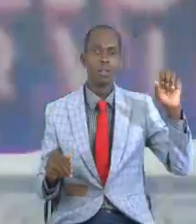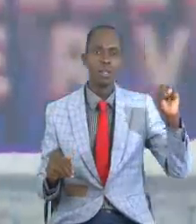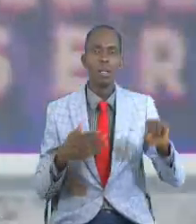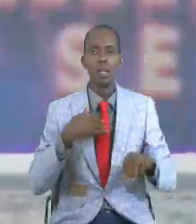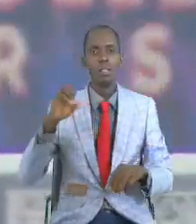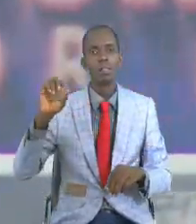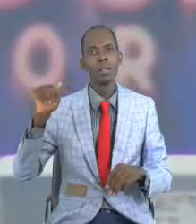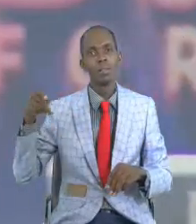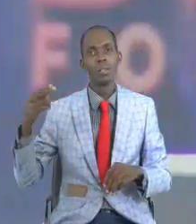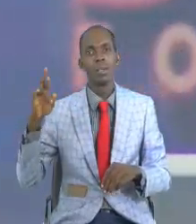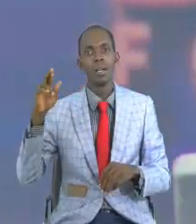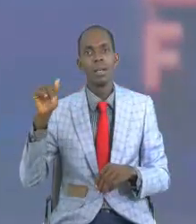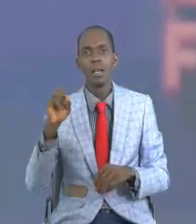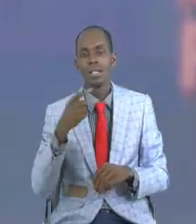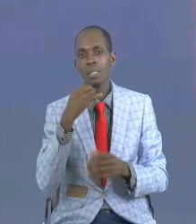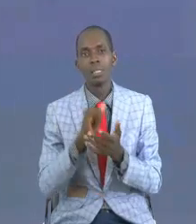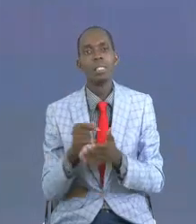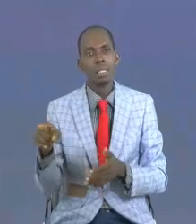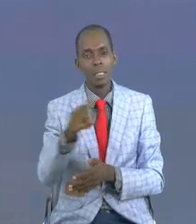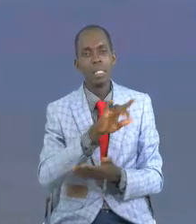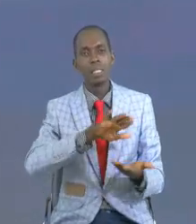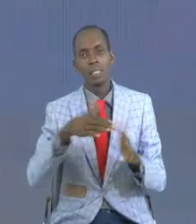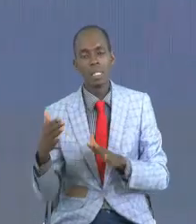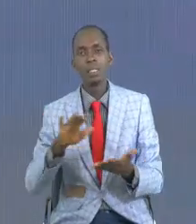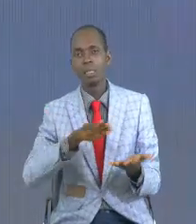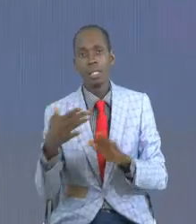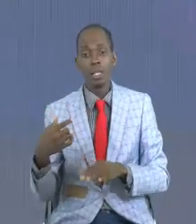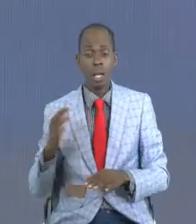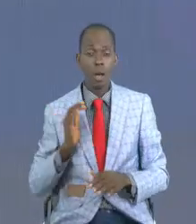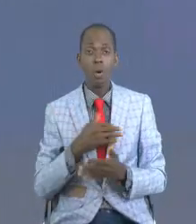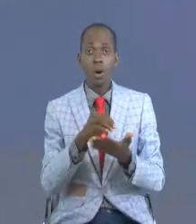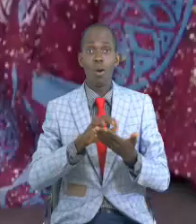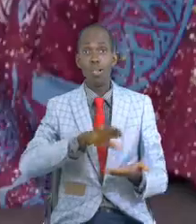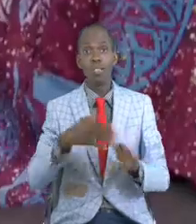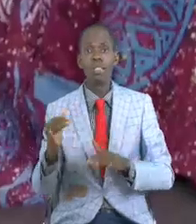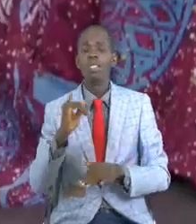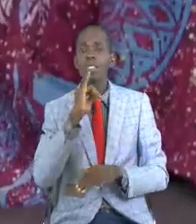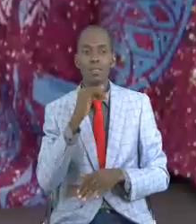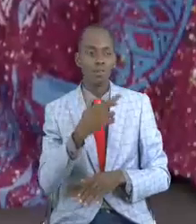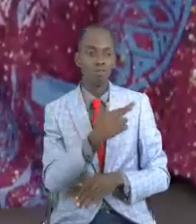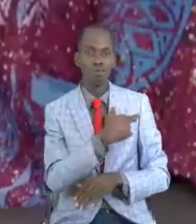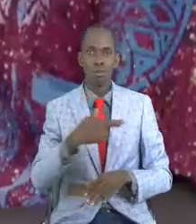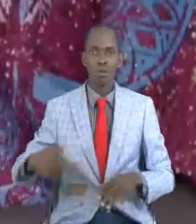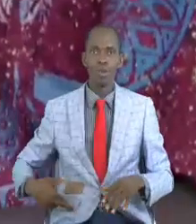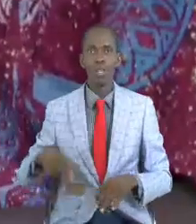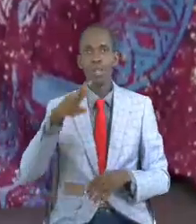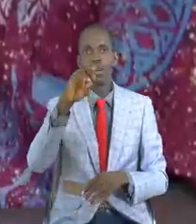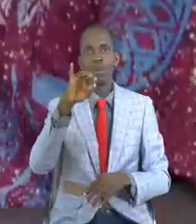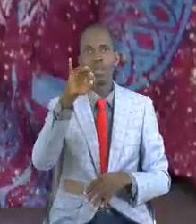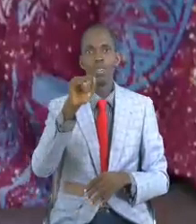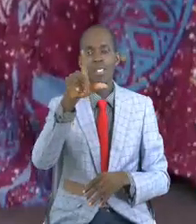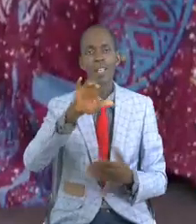they died and we're going to die. Our own dying is royal death. Yeah. Royal. That